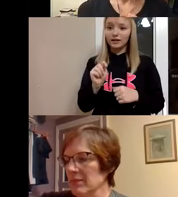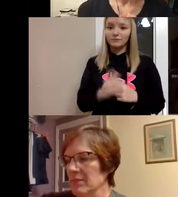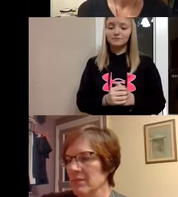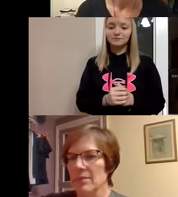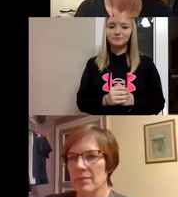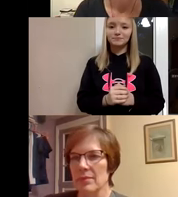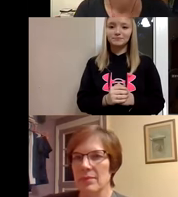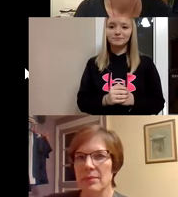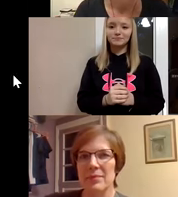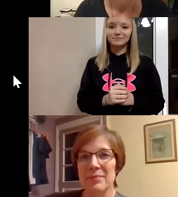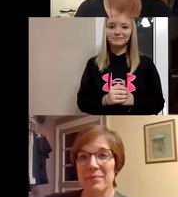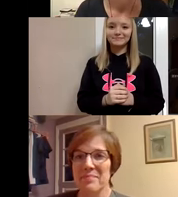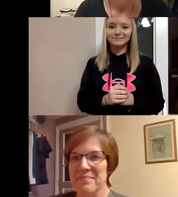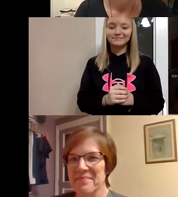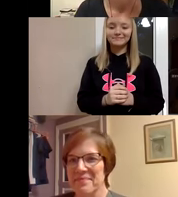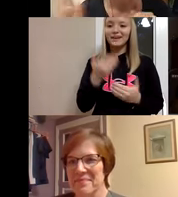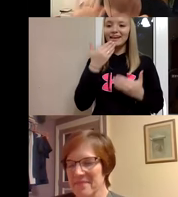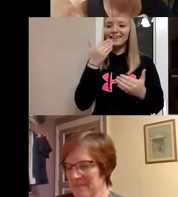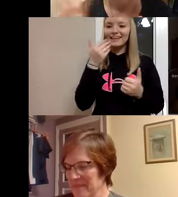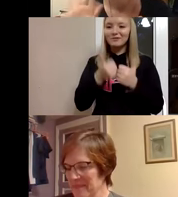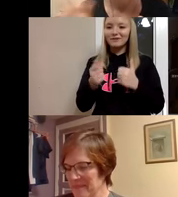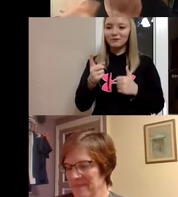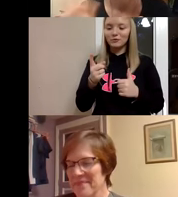I did. All right. Thanks, everybody.